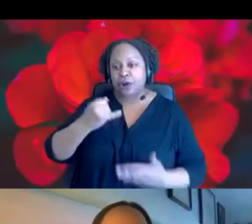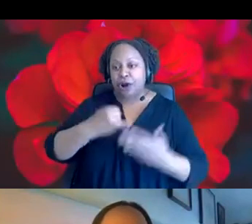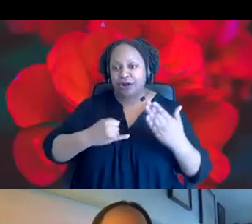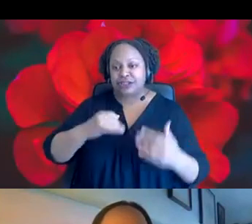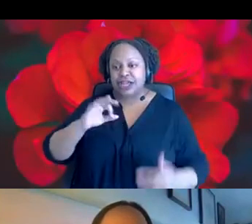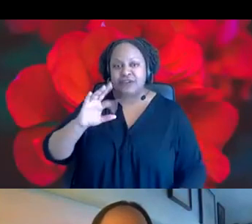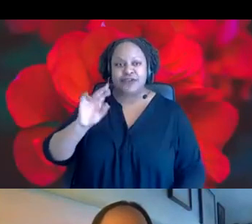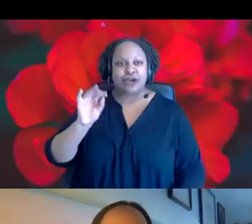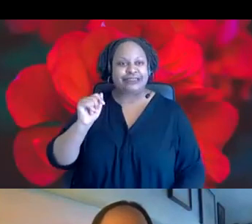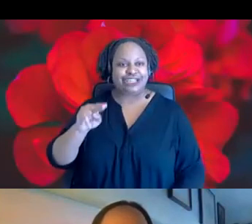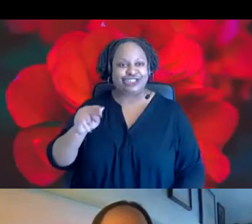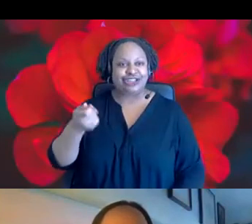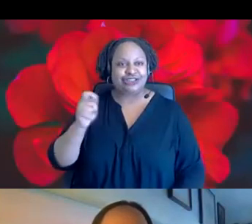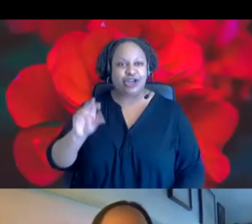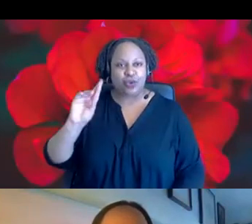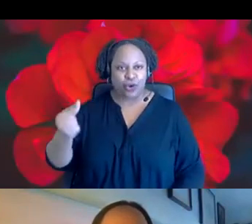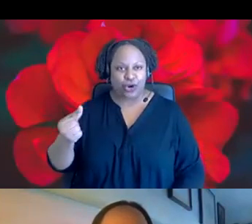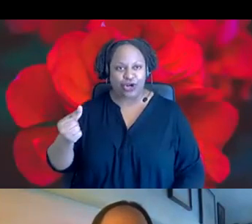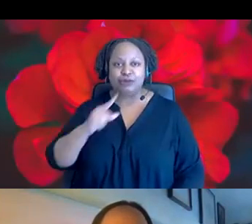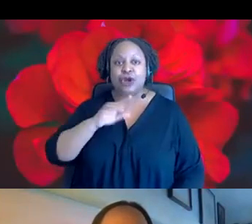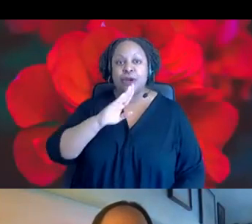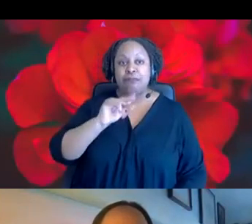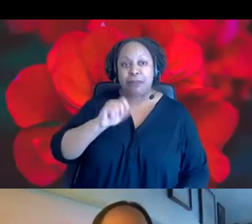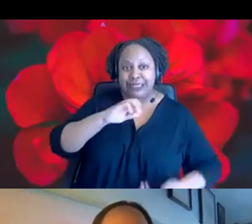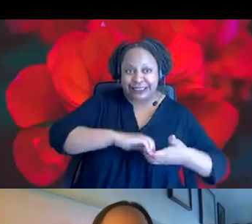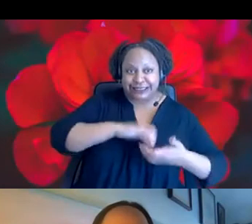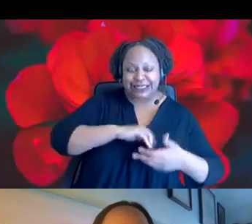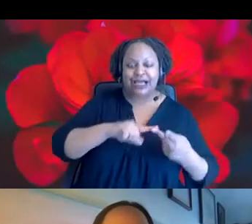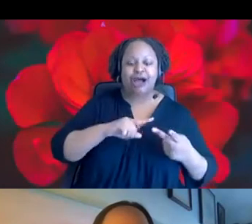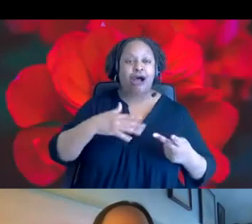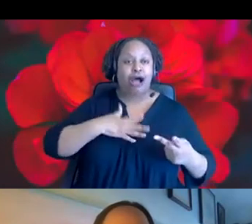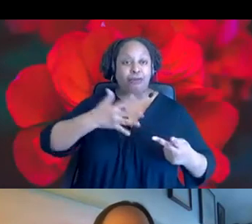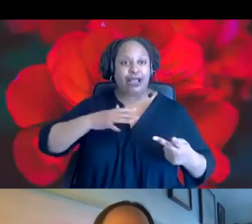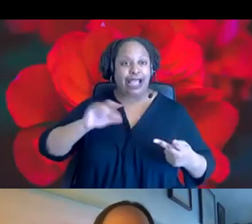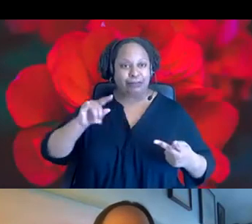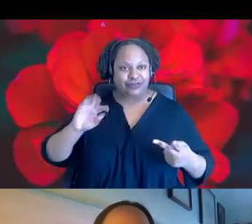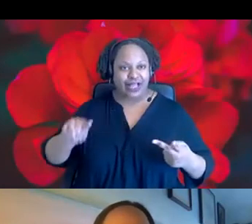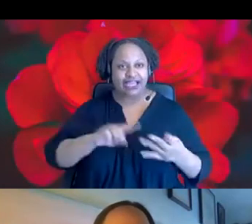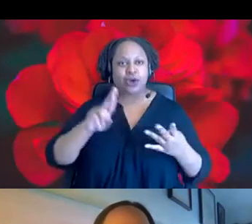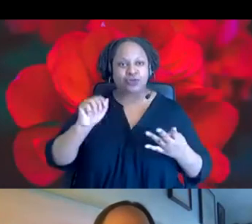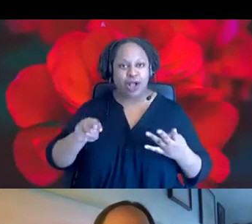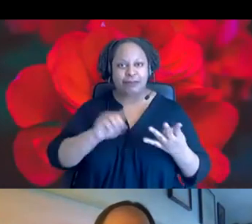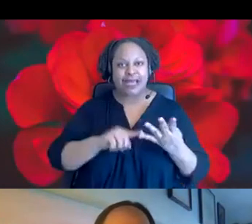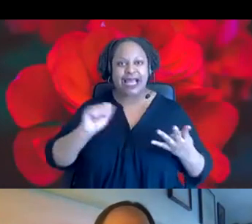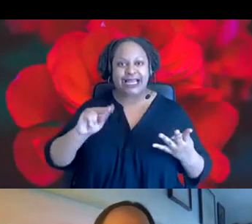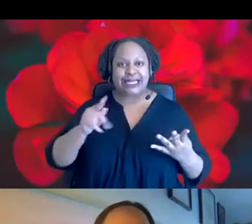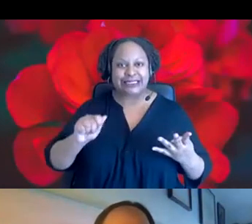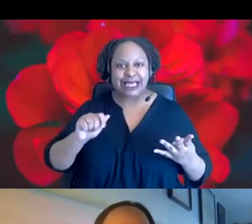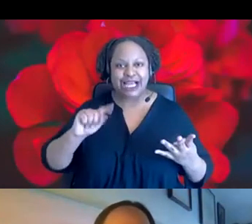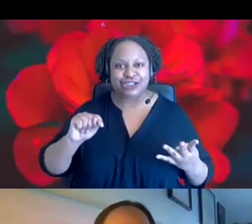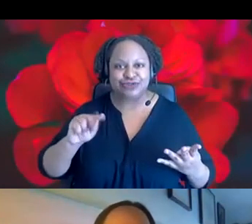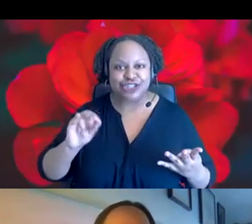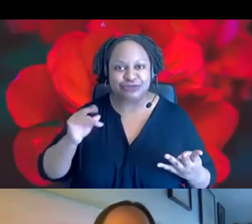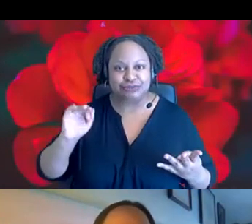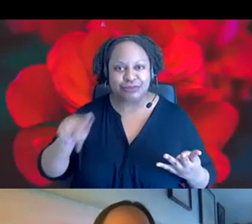And I'm sure Buddies in Bad Times, Opera Amplified, The ROM, and Anissa Tejpar's Hit and Run and Why